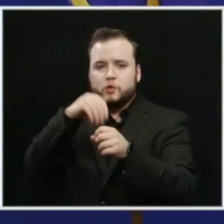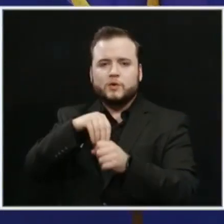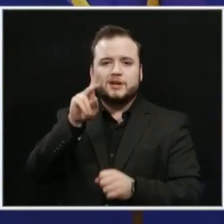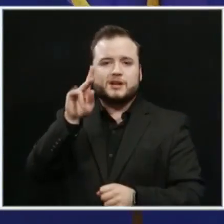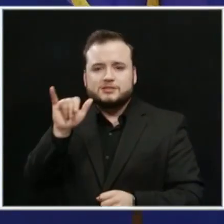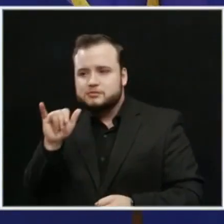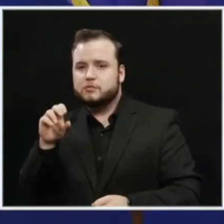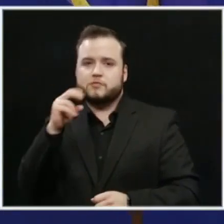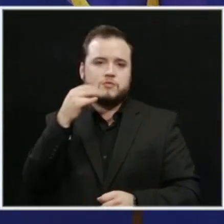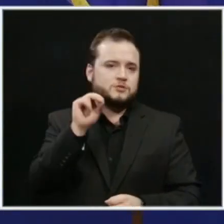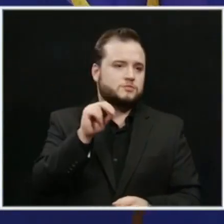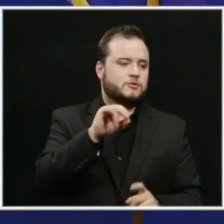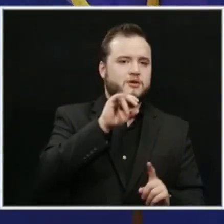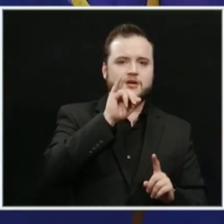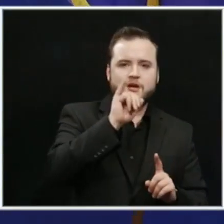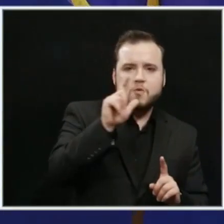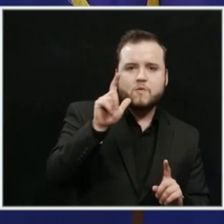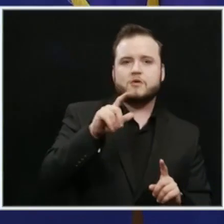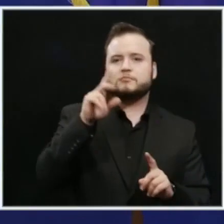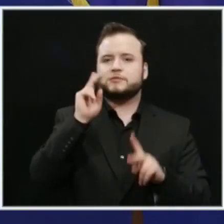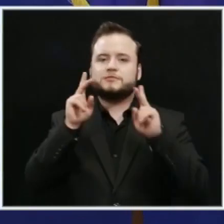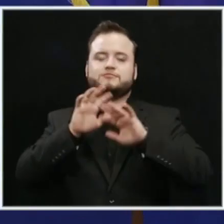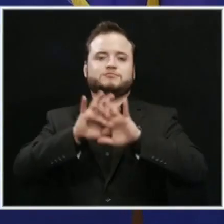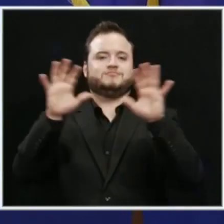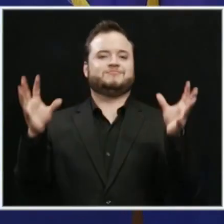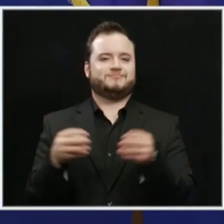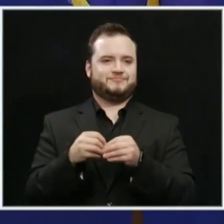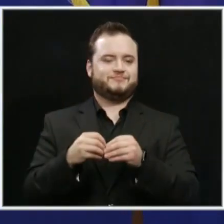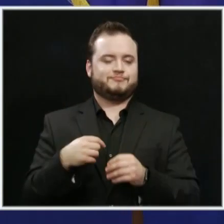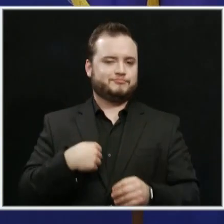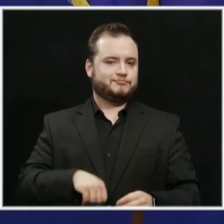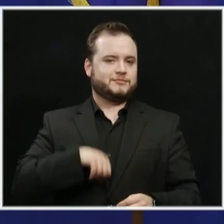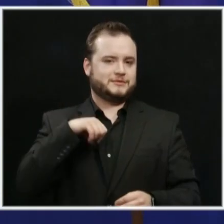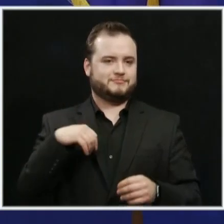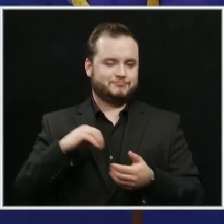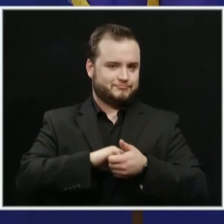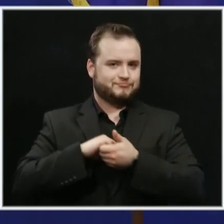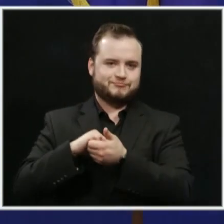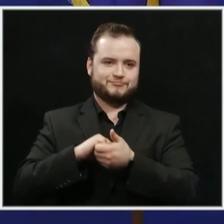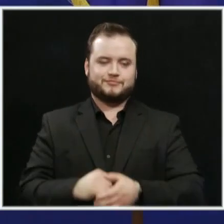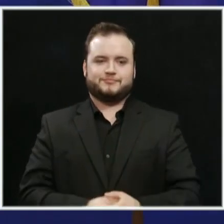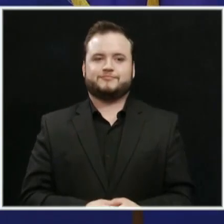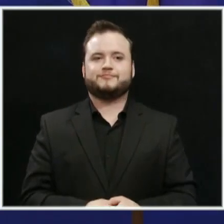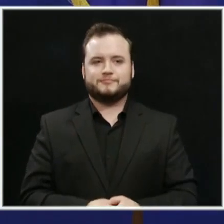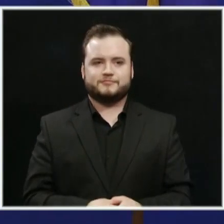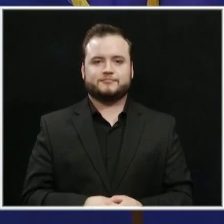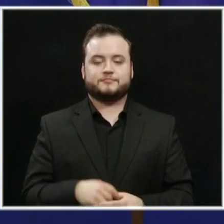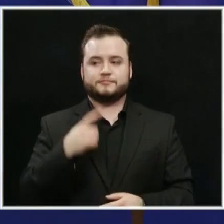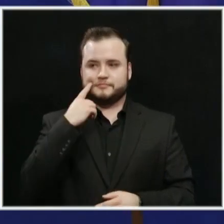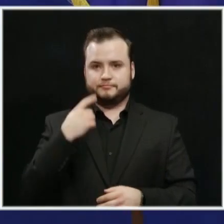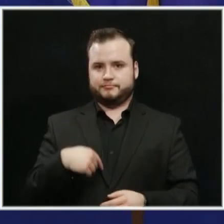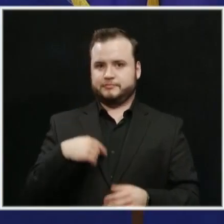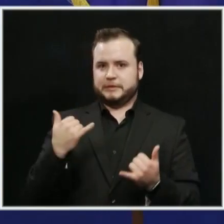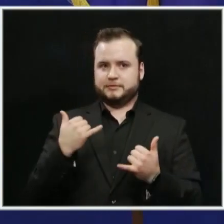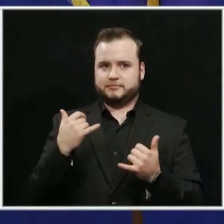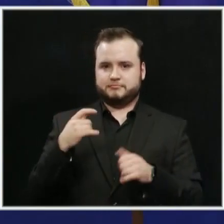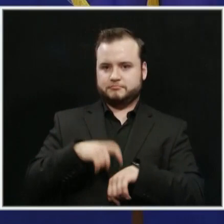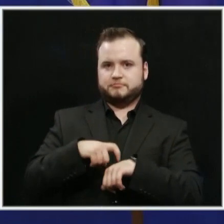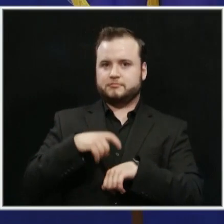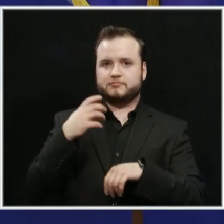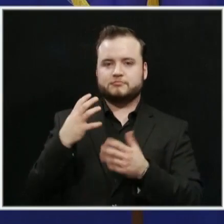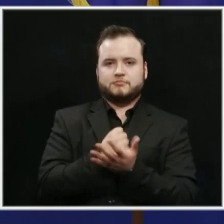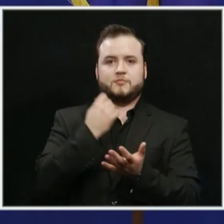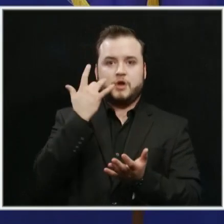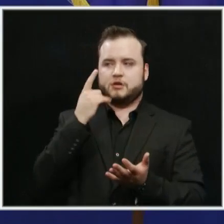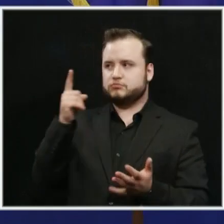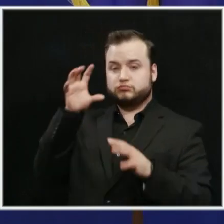working together. I think it comes at a time, too, with the president's announcement yesterday that the governors were to lead, that they were to